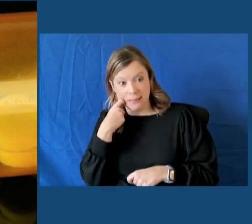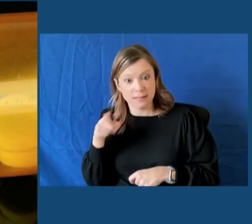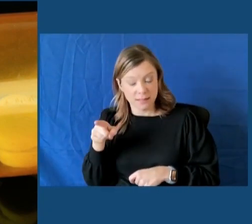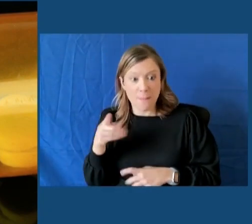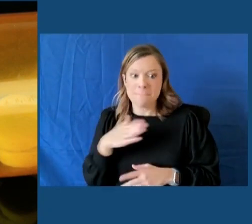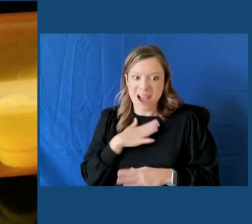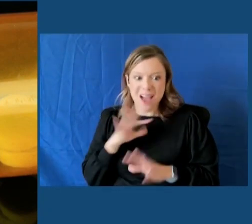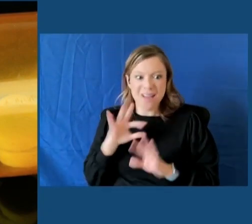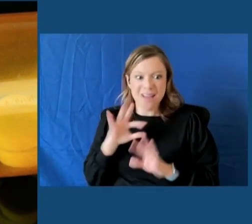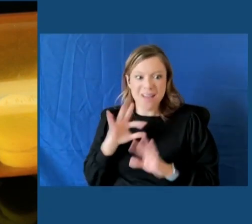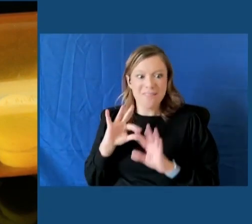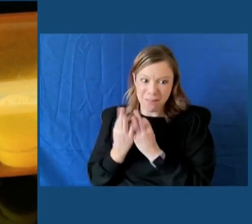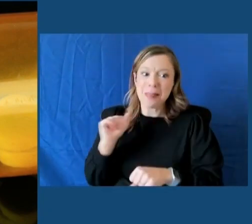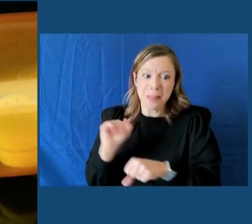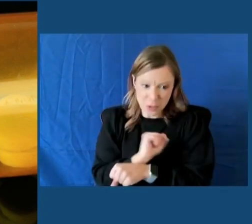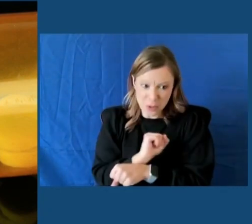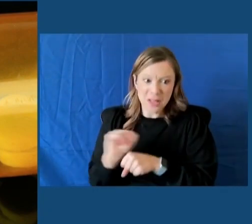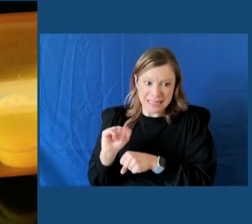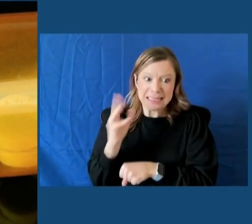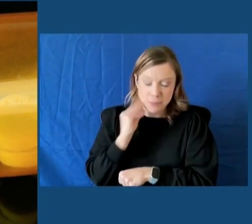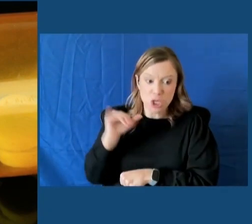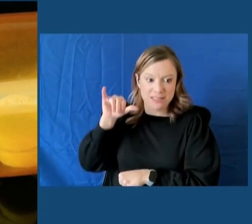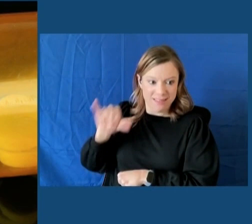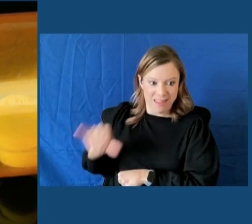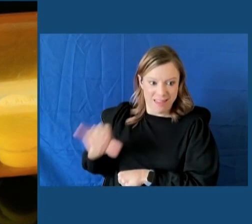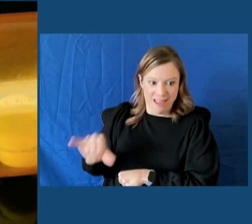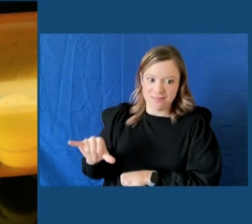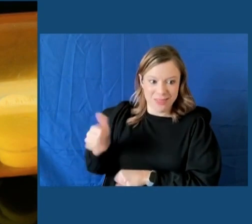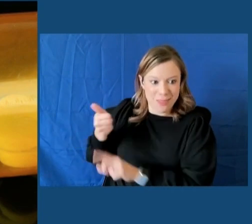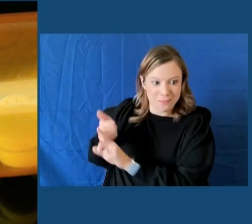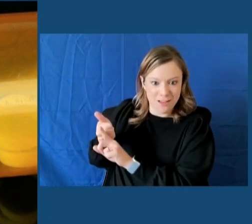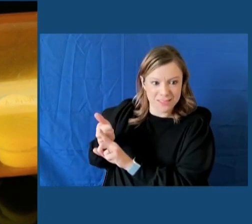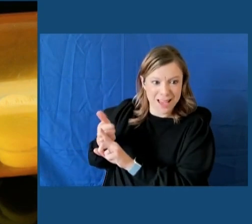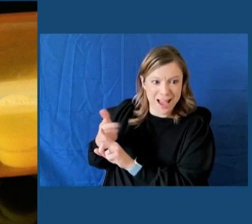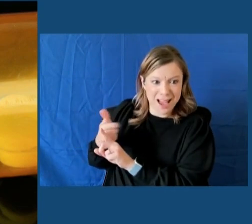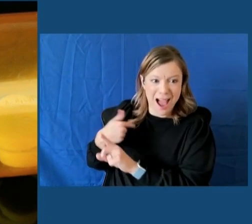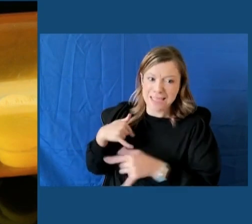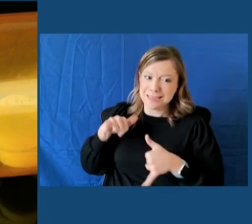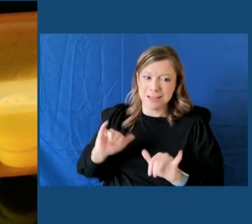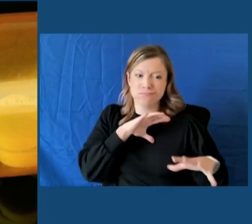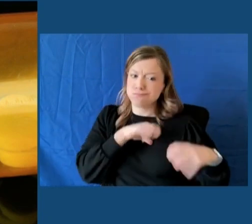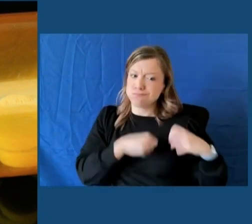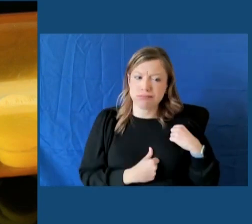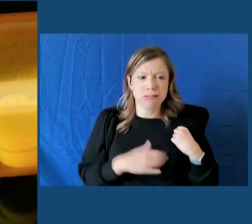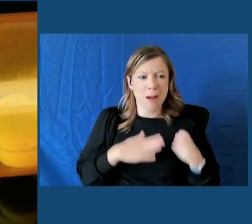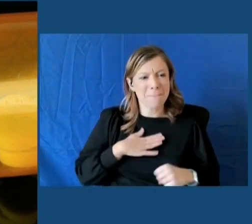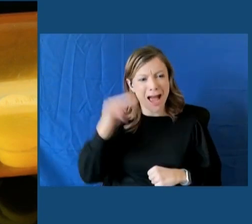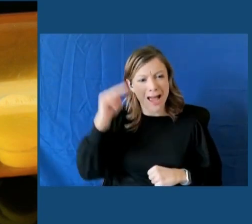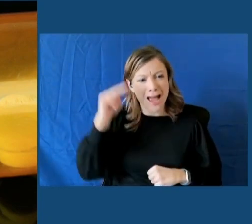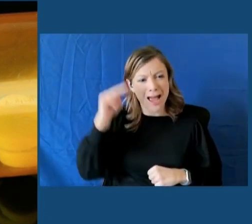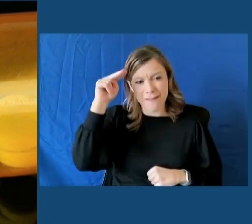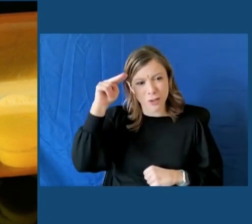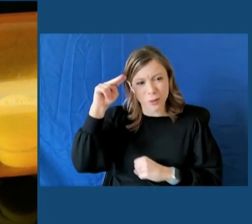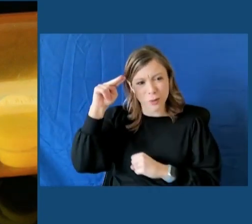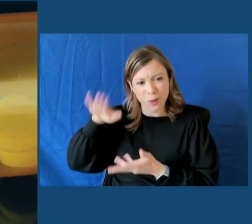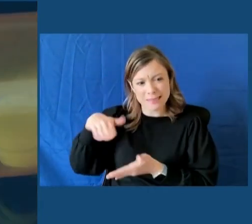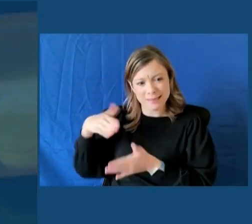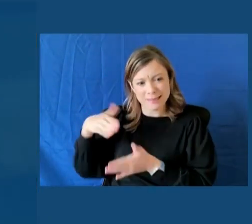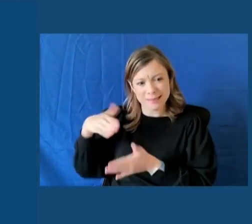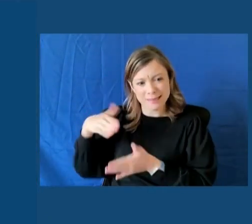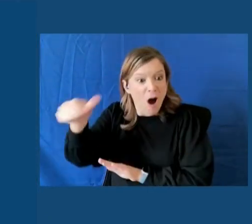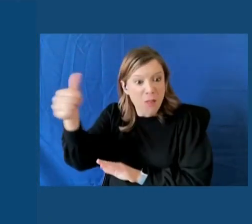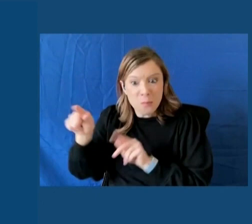I still mourn the loss of my nephew and the millions of other lives needlessly cut short. And that's why we're harnessing